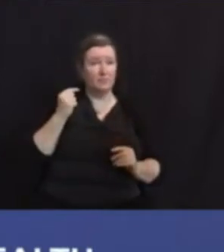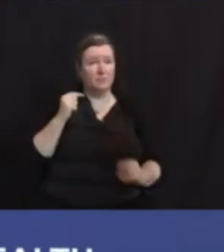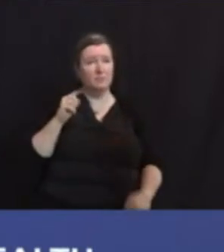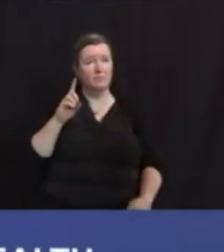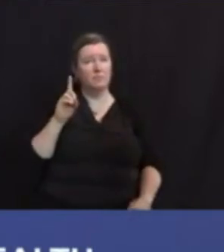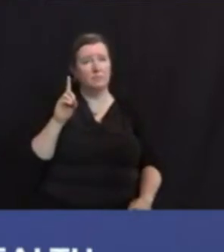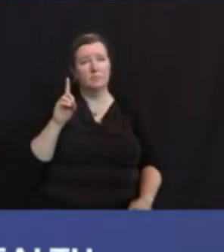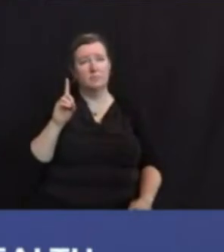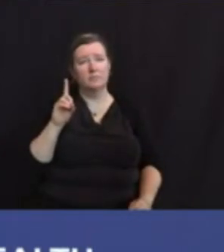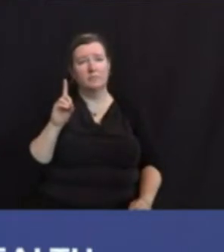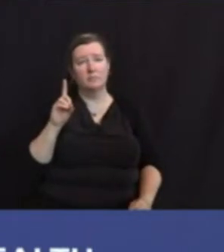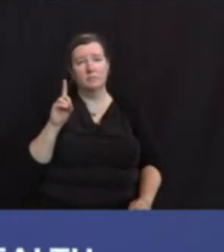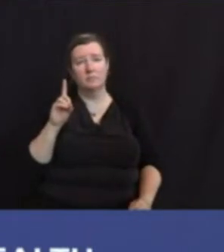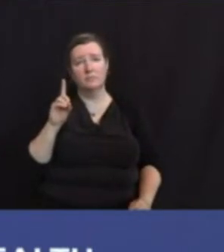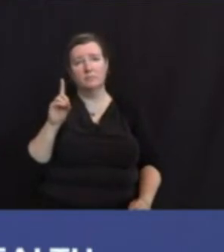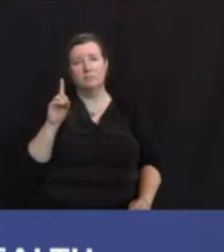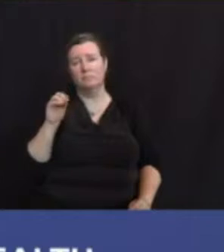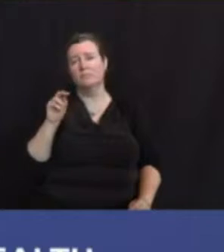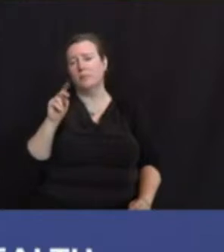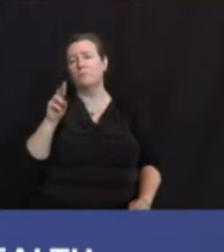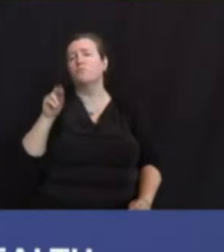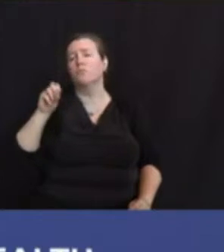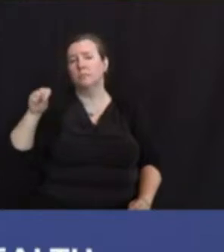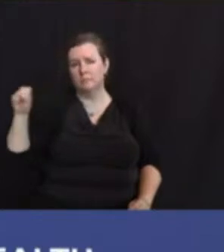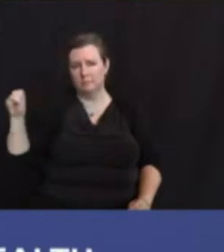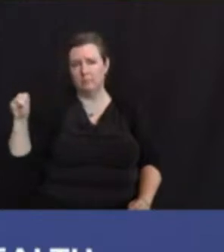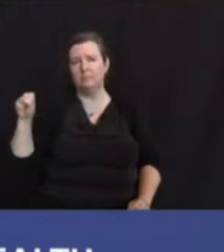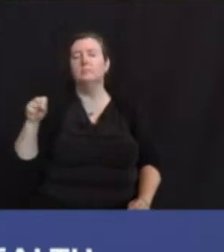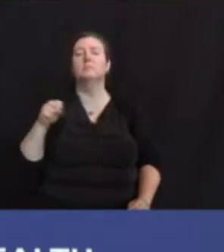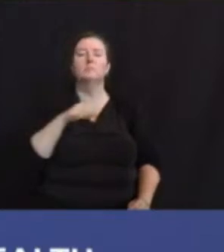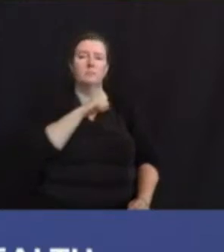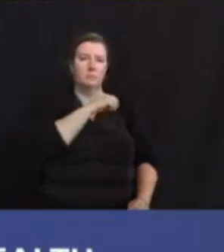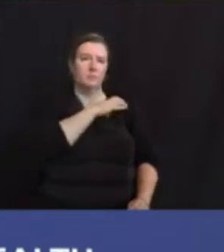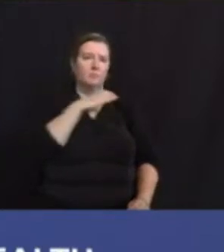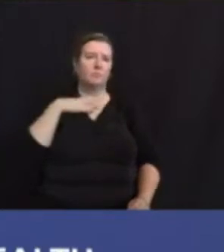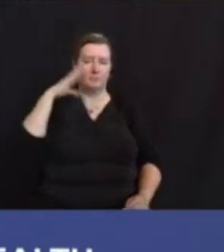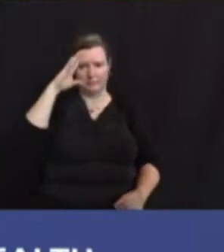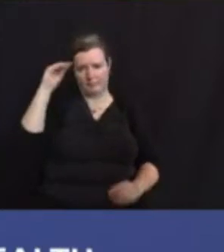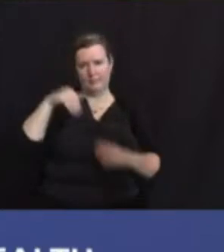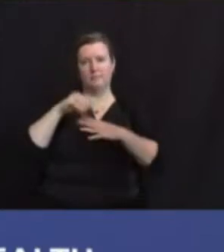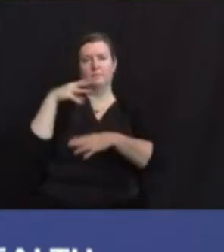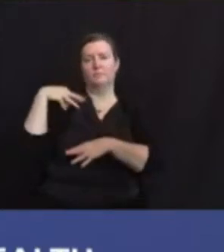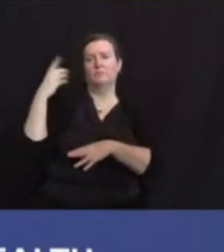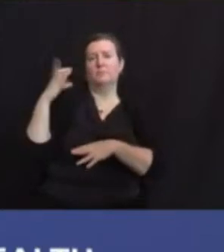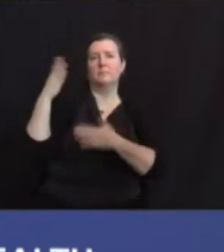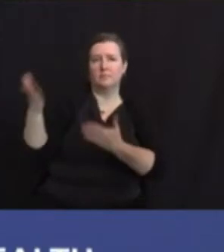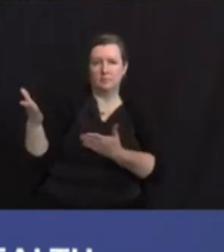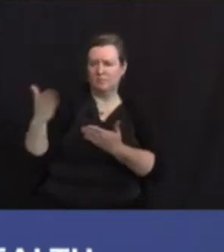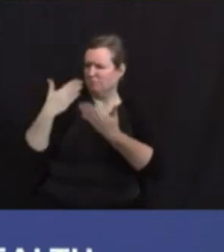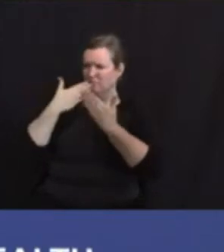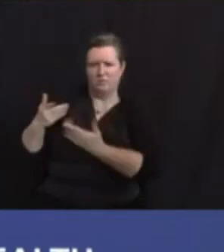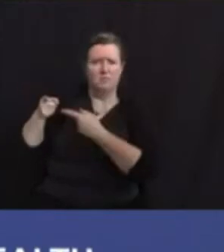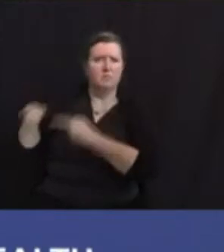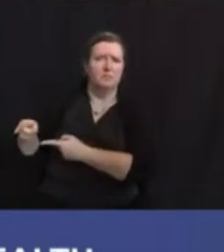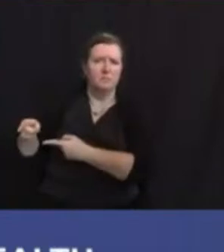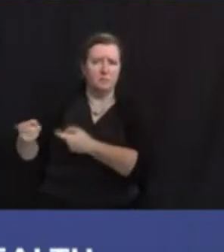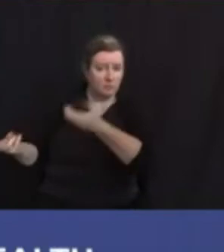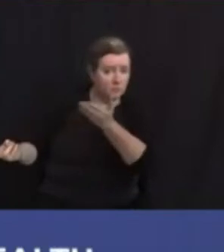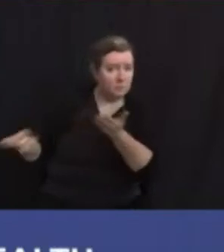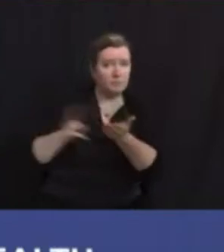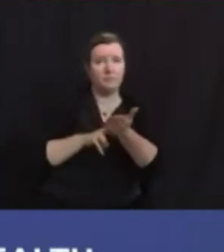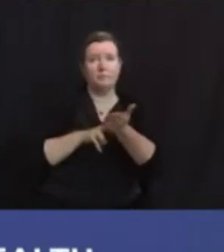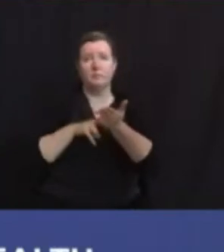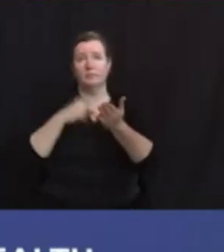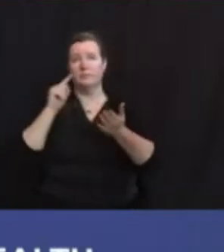for fighting the fight so aggressively in Washington. We did what we had to do. We did what we did because the federal